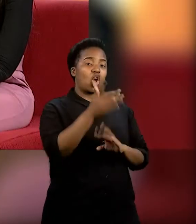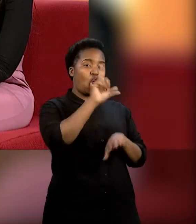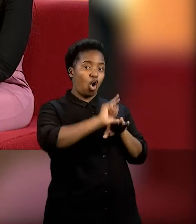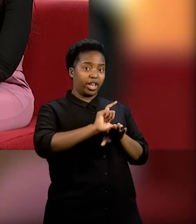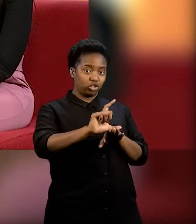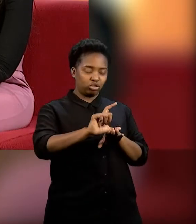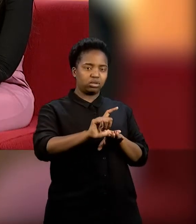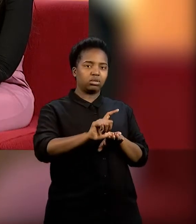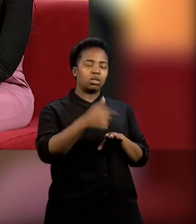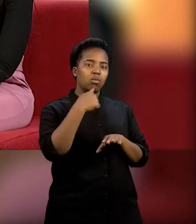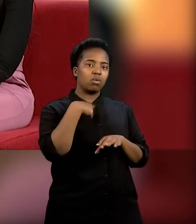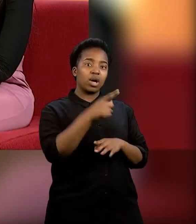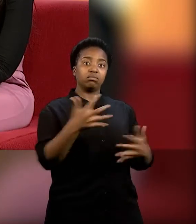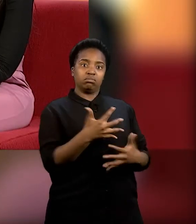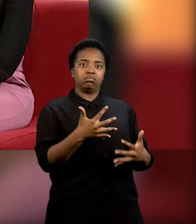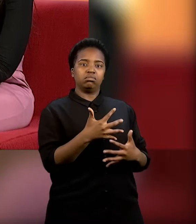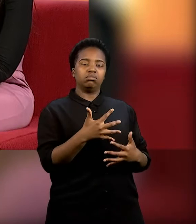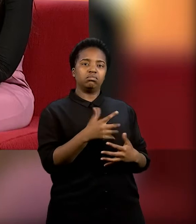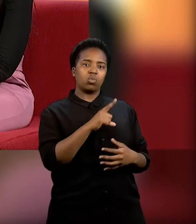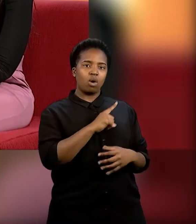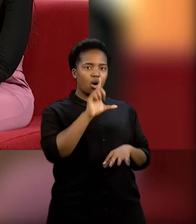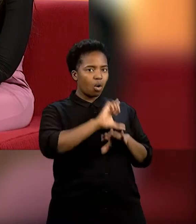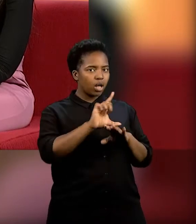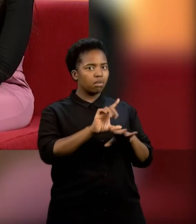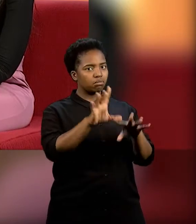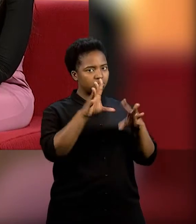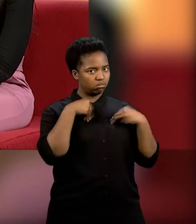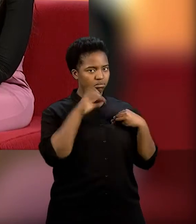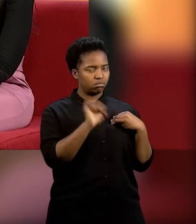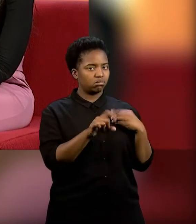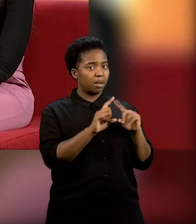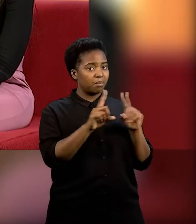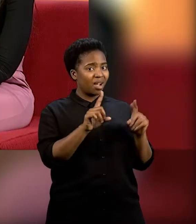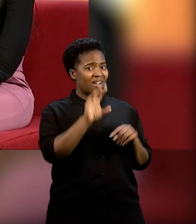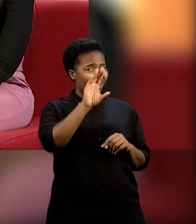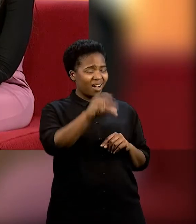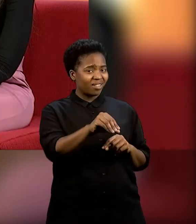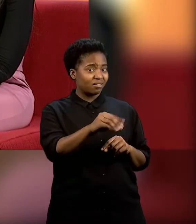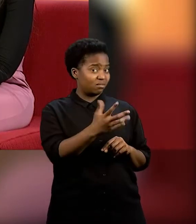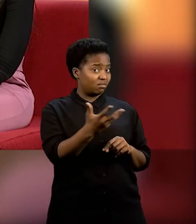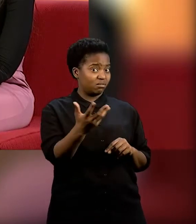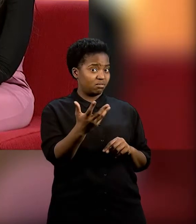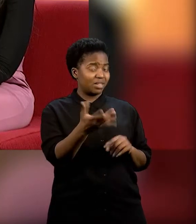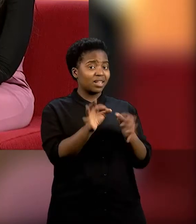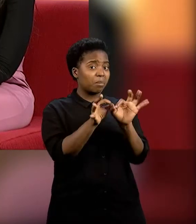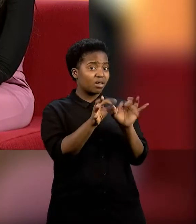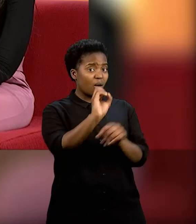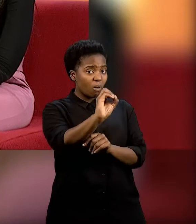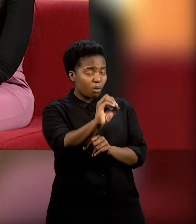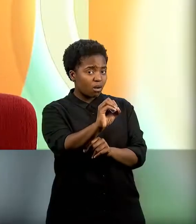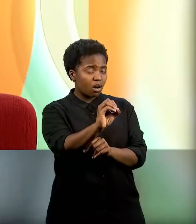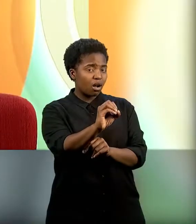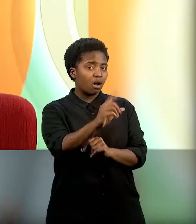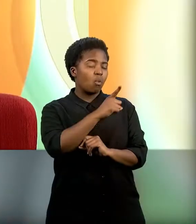We went to a certain college where when we got there we were surprised okay fine ne ba amogela, but then we had to rena self